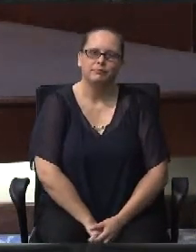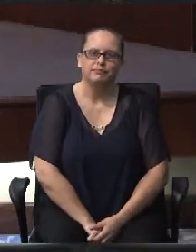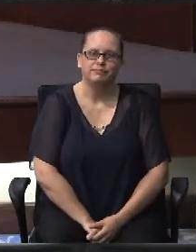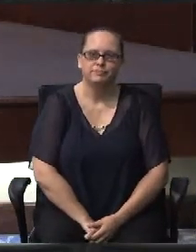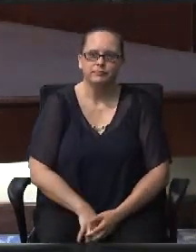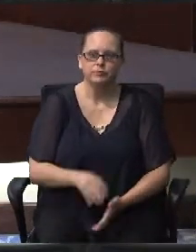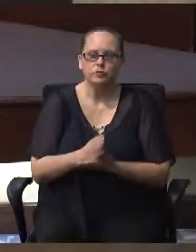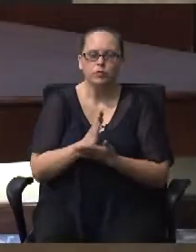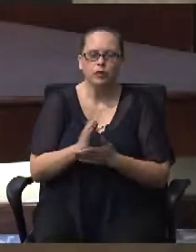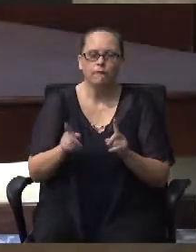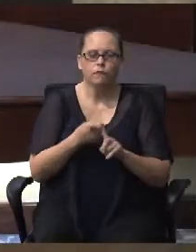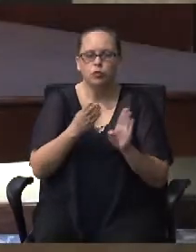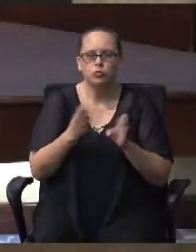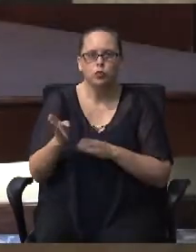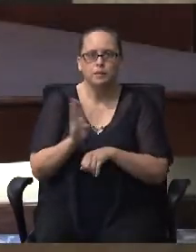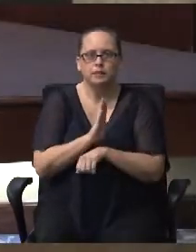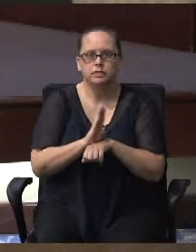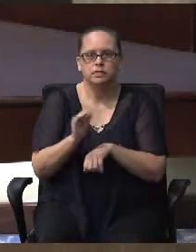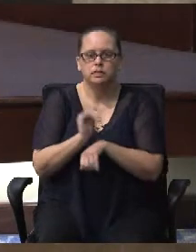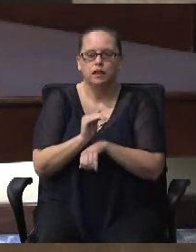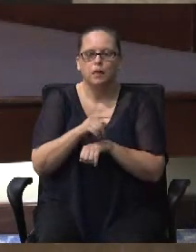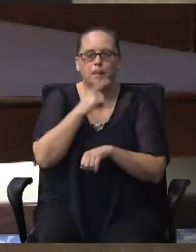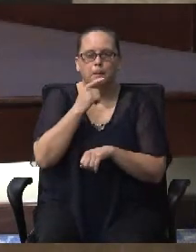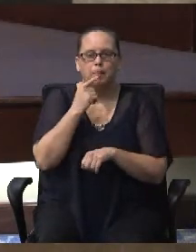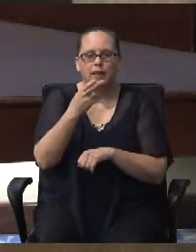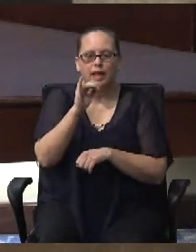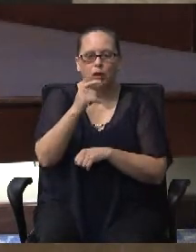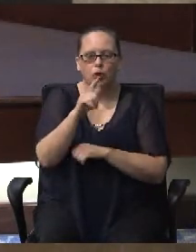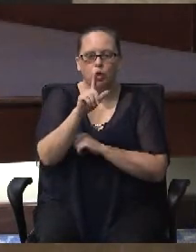All right, our first order of business tonight is public hearing